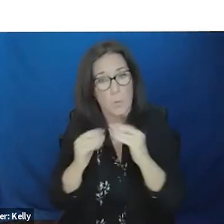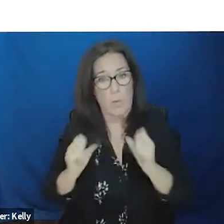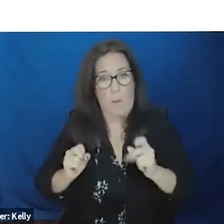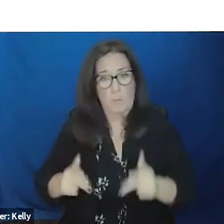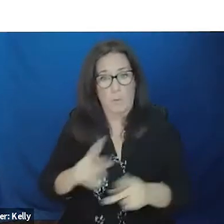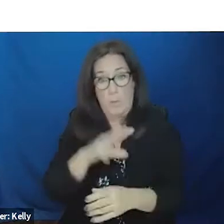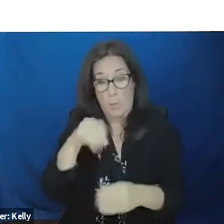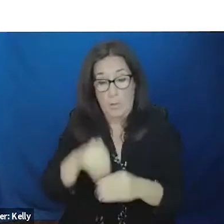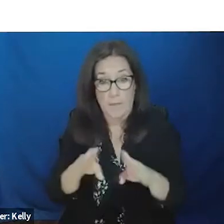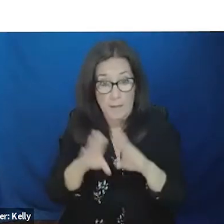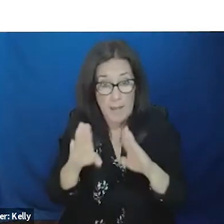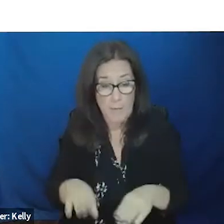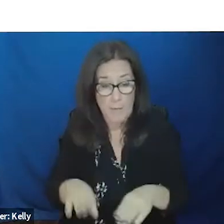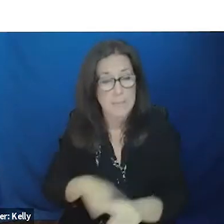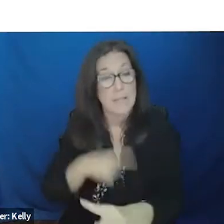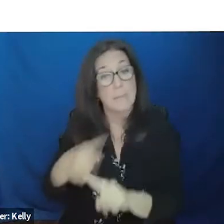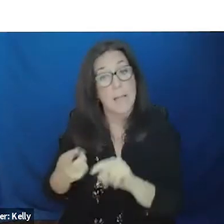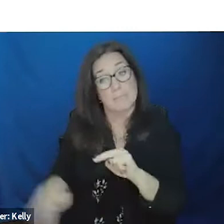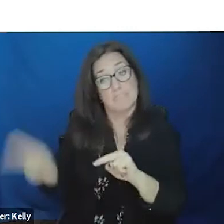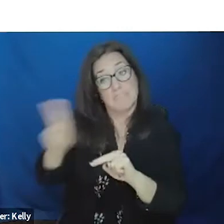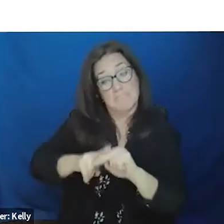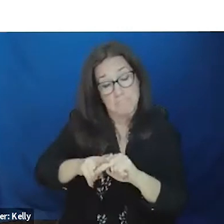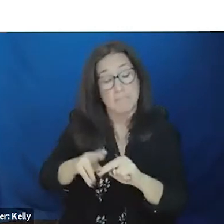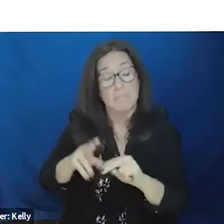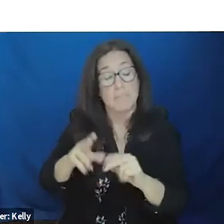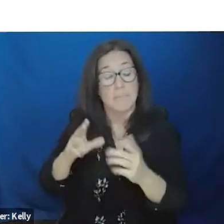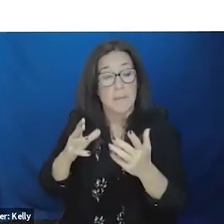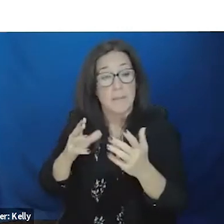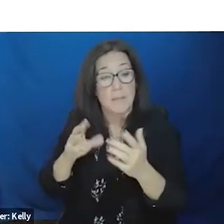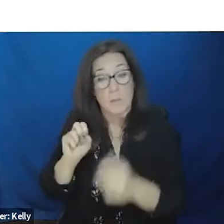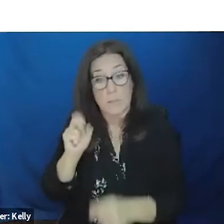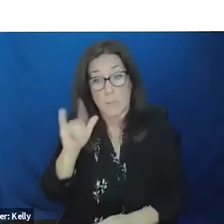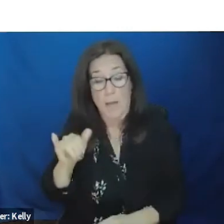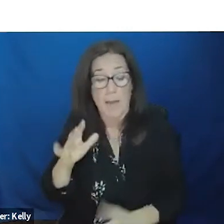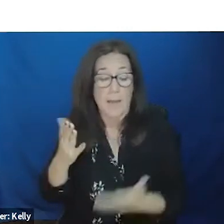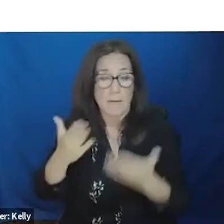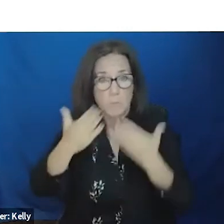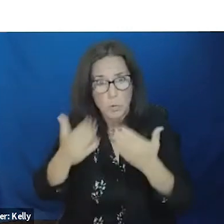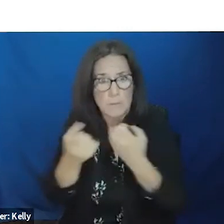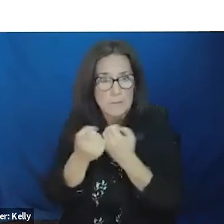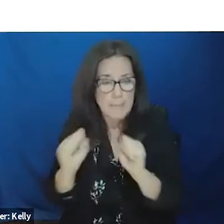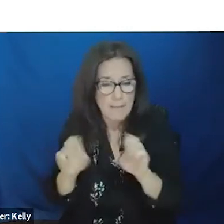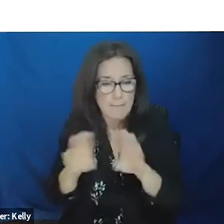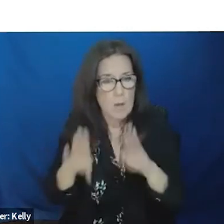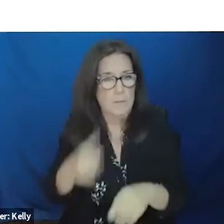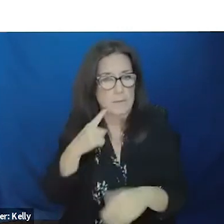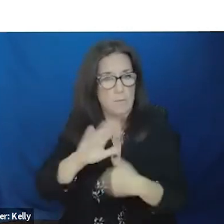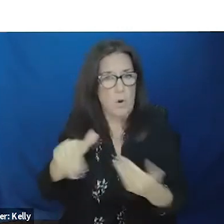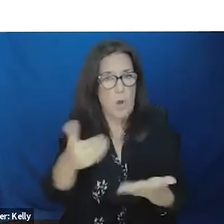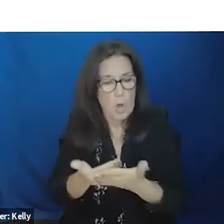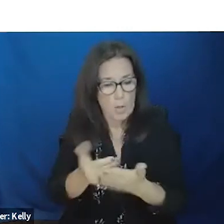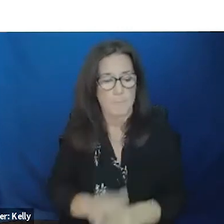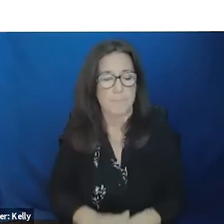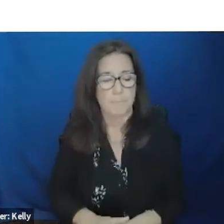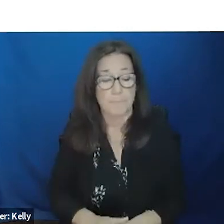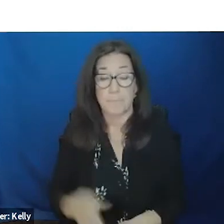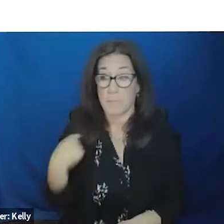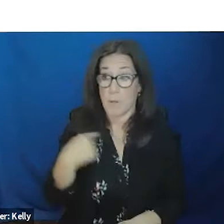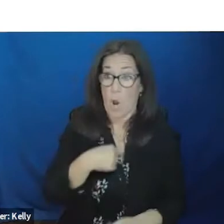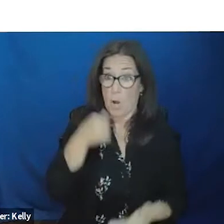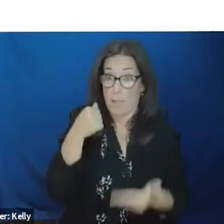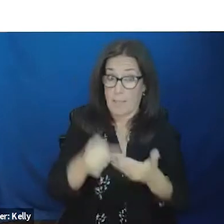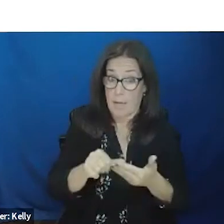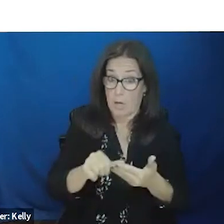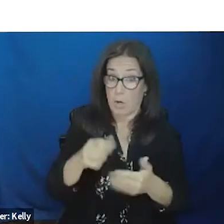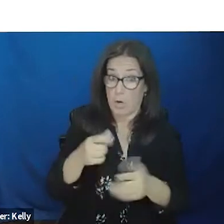increase the supply of safe, decent, and adequate housing for all. As stated in our previous letter dated